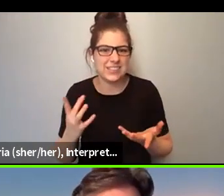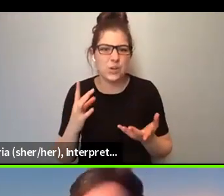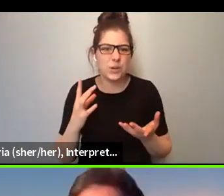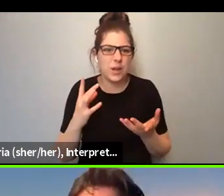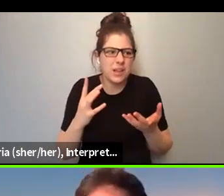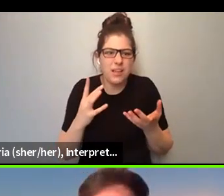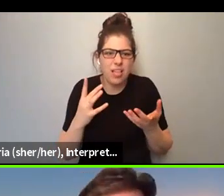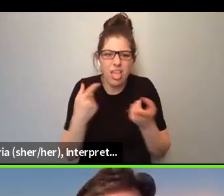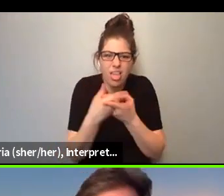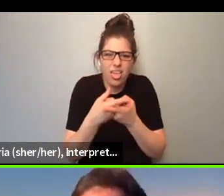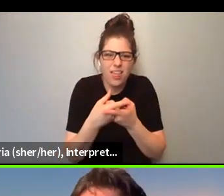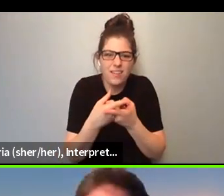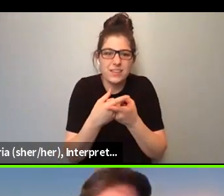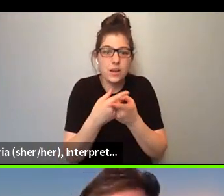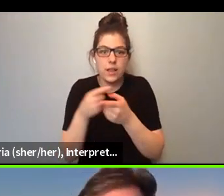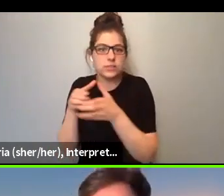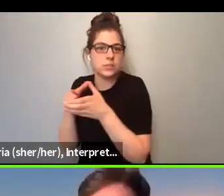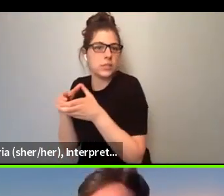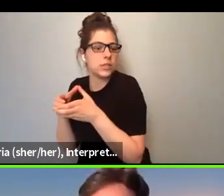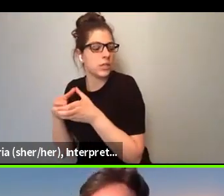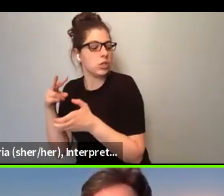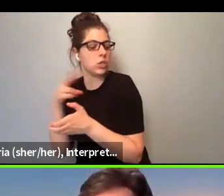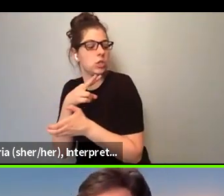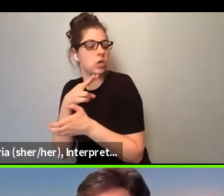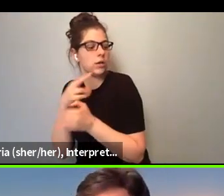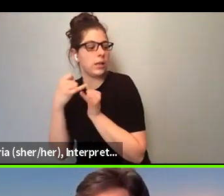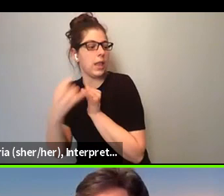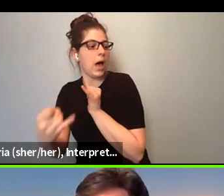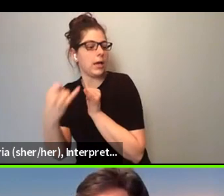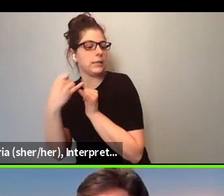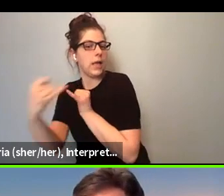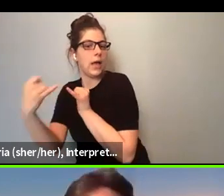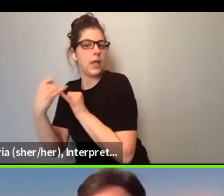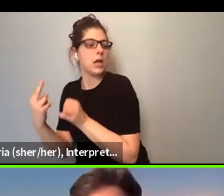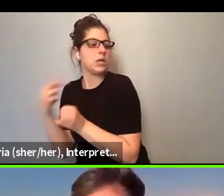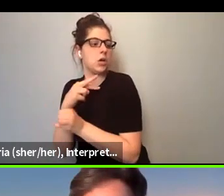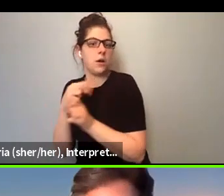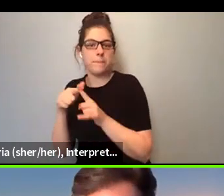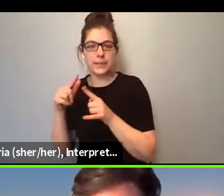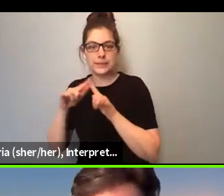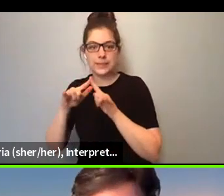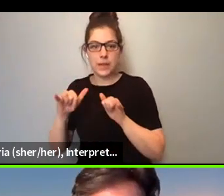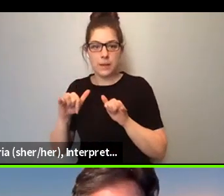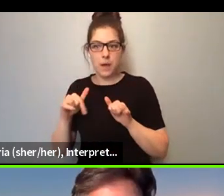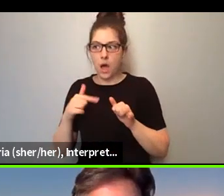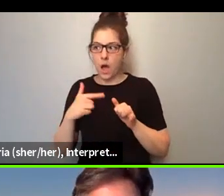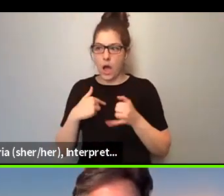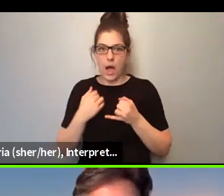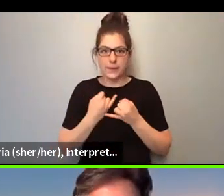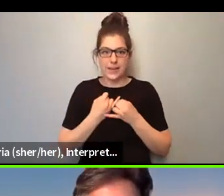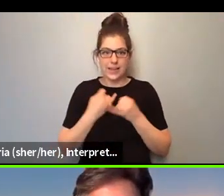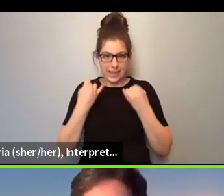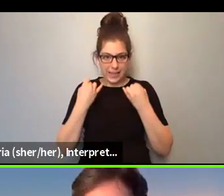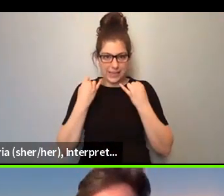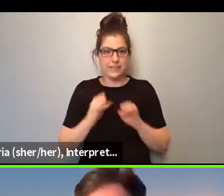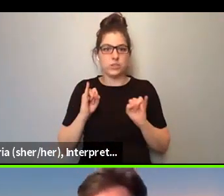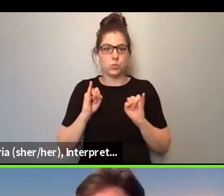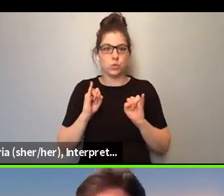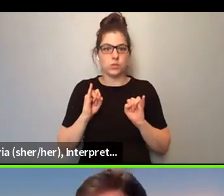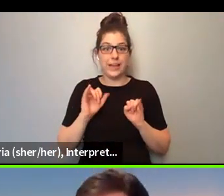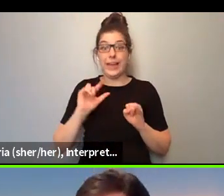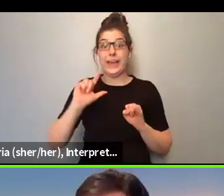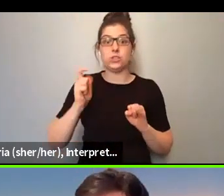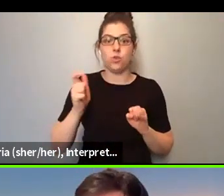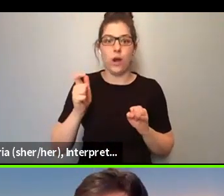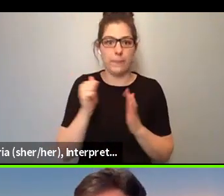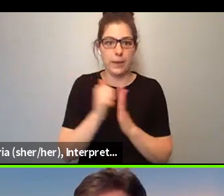across each other's like lines and stuff, but also you're an individual with an Instagram account. Yeah. You know, I